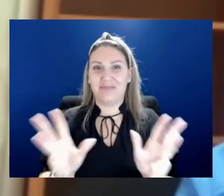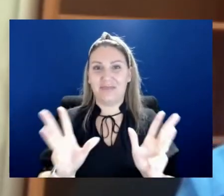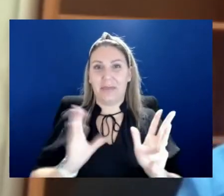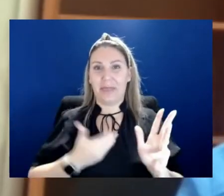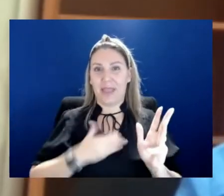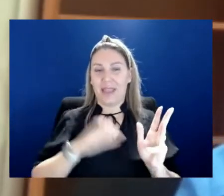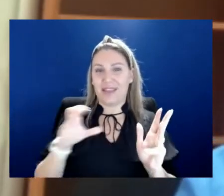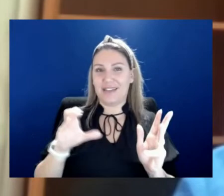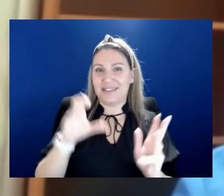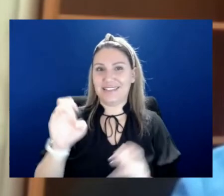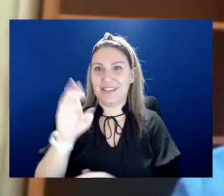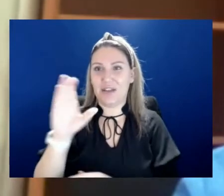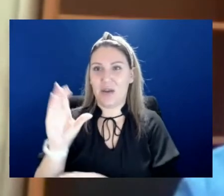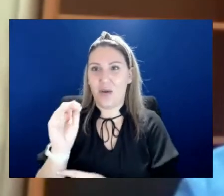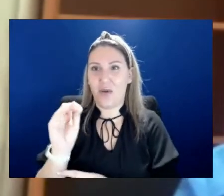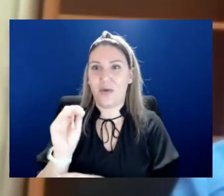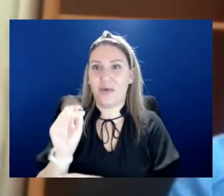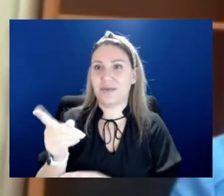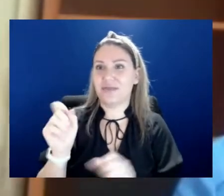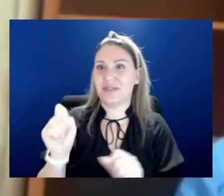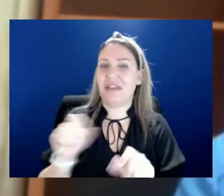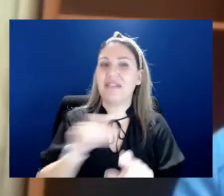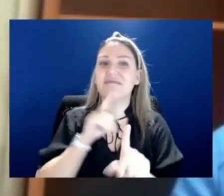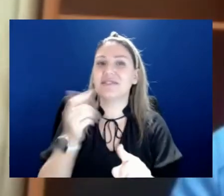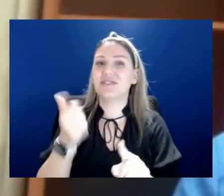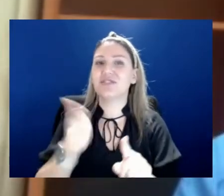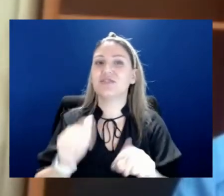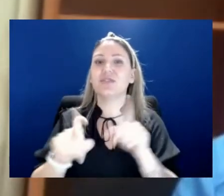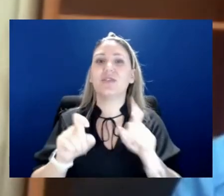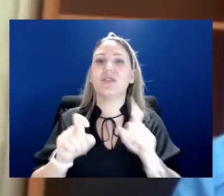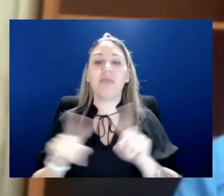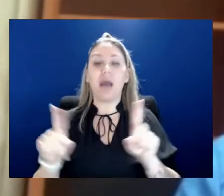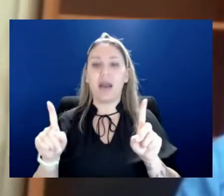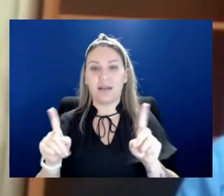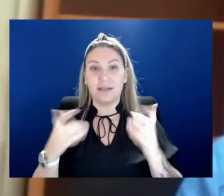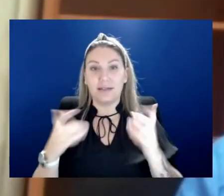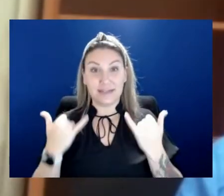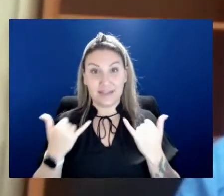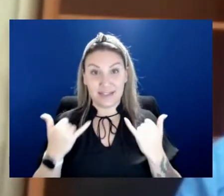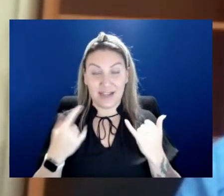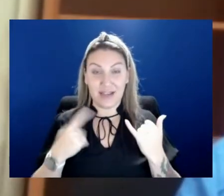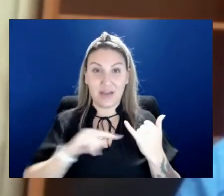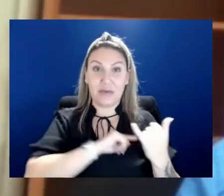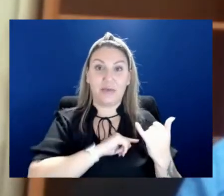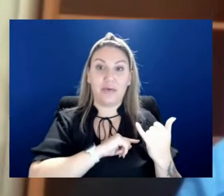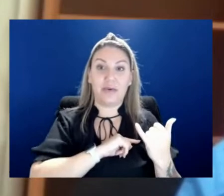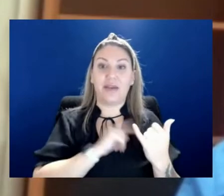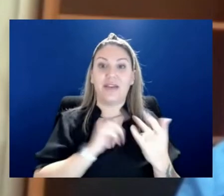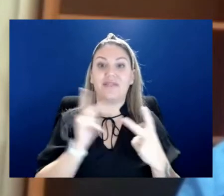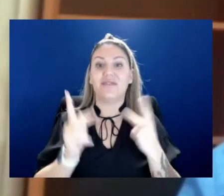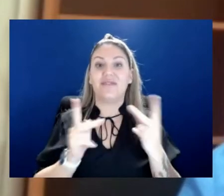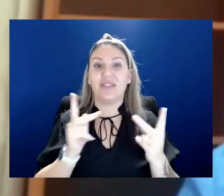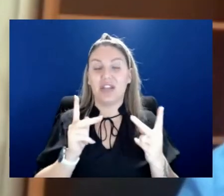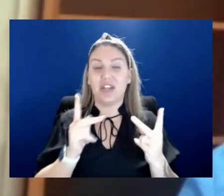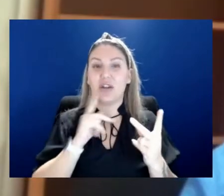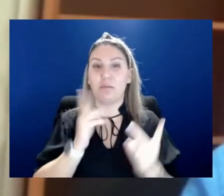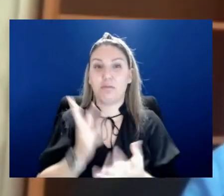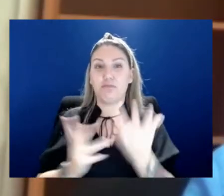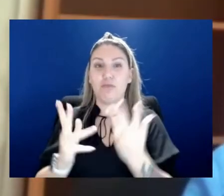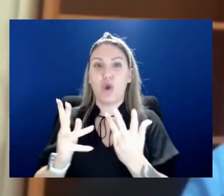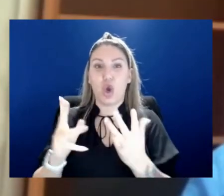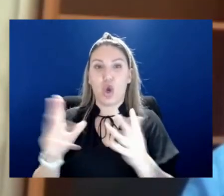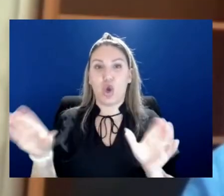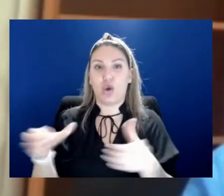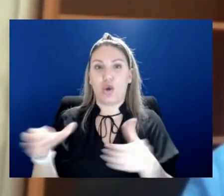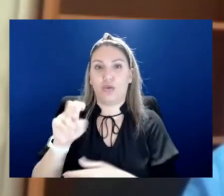is there. Perhaps he can answer any questions. But today we visited a burn unit in one of the hospitals that